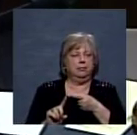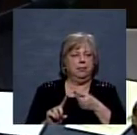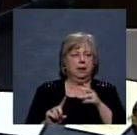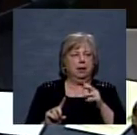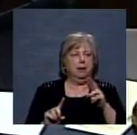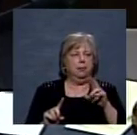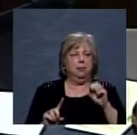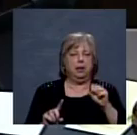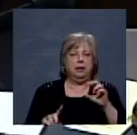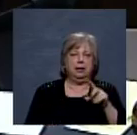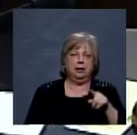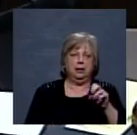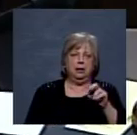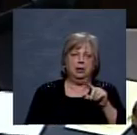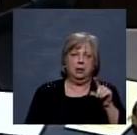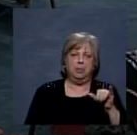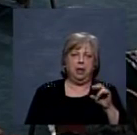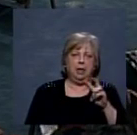Mrs. Peggy Wright.